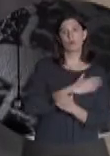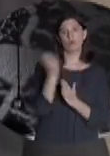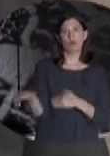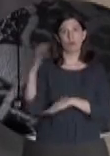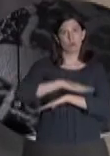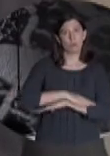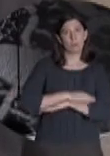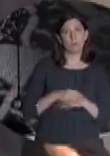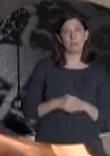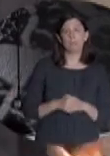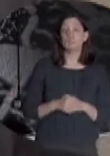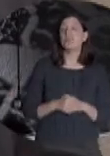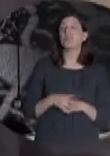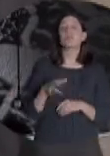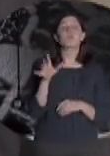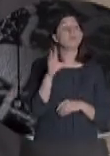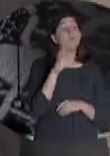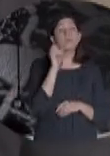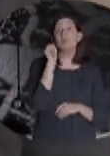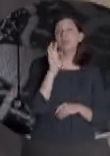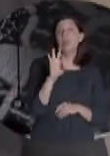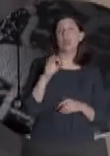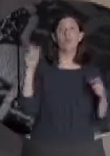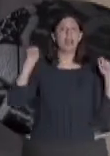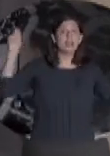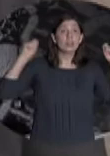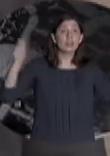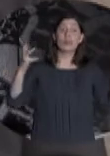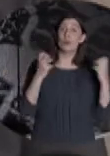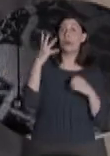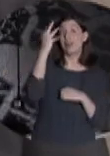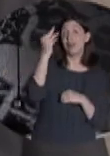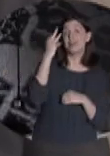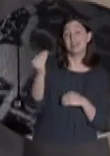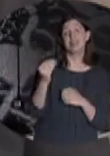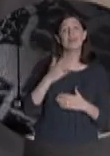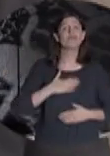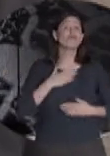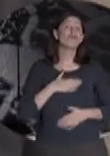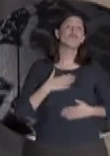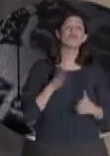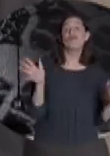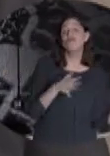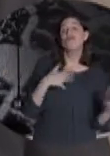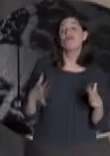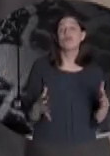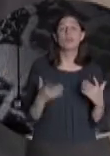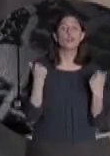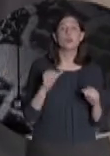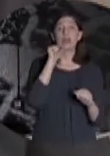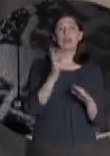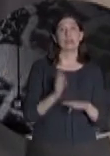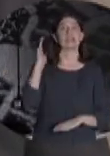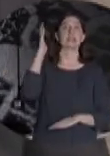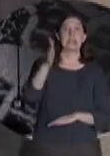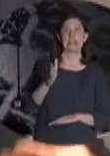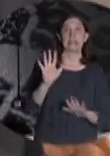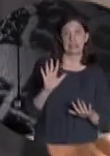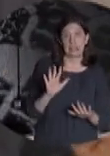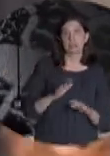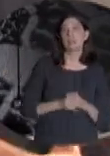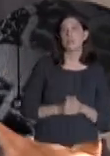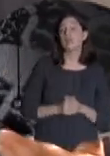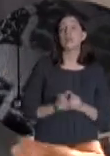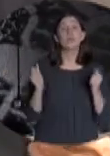too, when we exercise, when we're outside, we want to be outside, we want to enjoy the fresh air. Don't overexert yourself. A lot